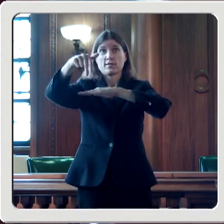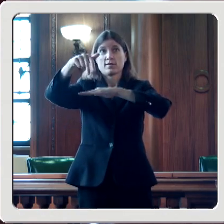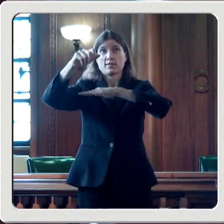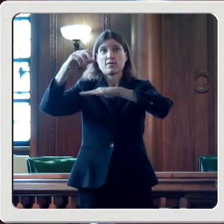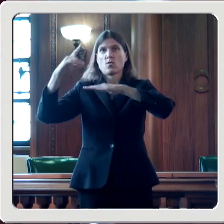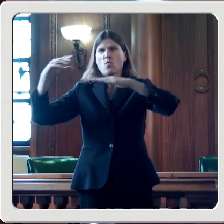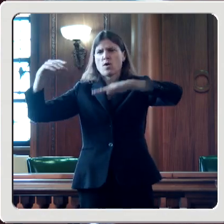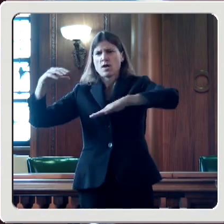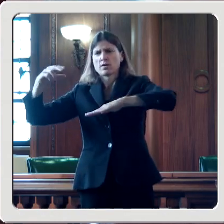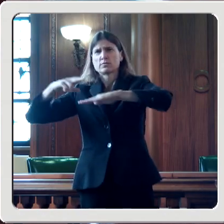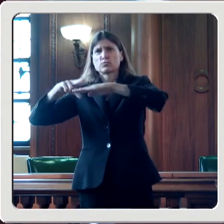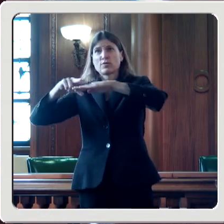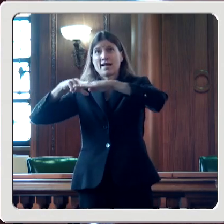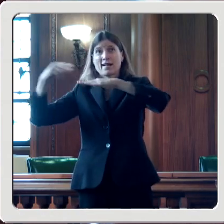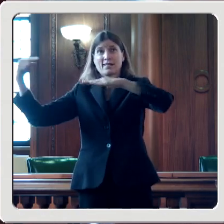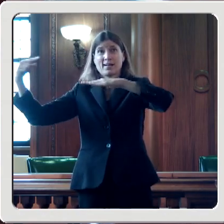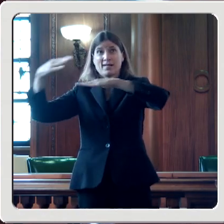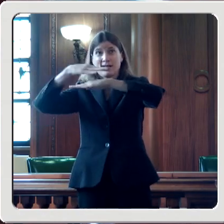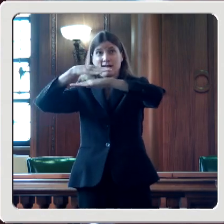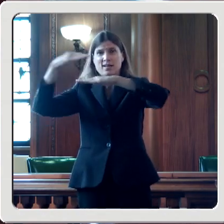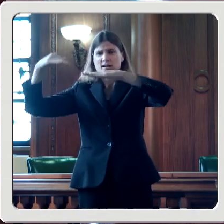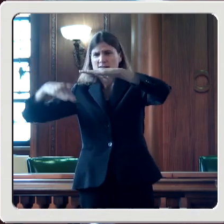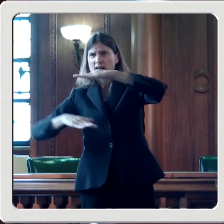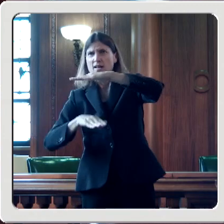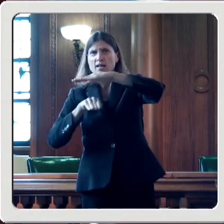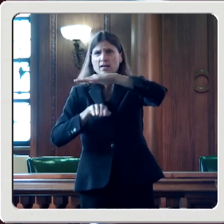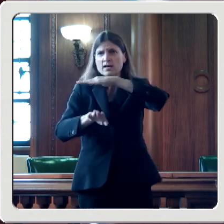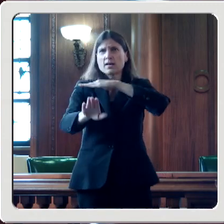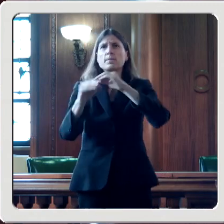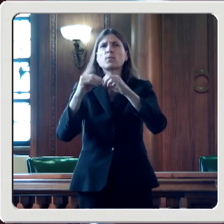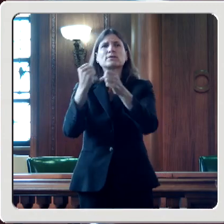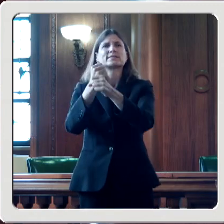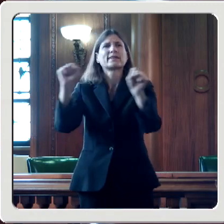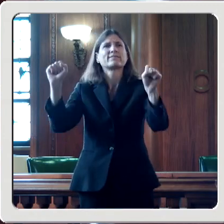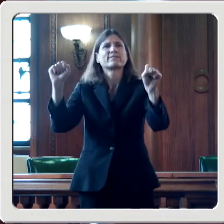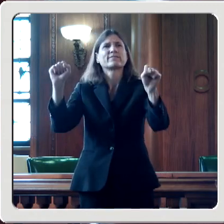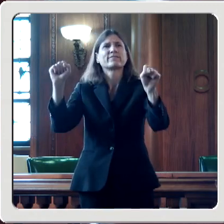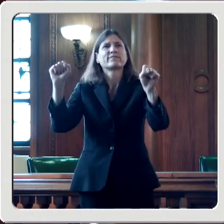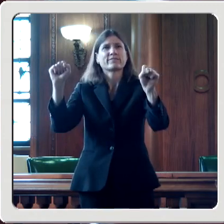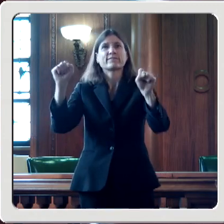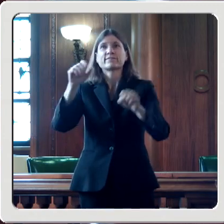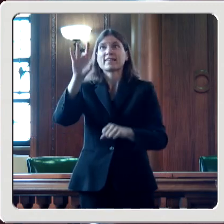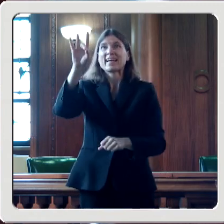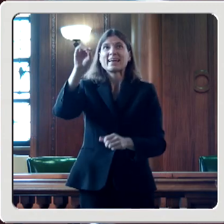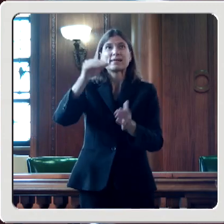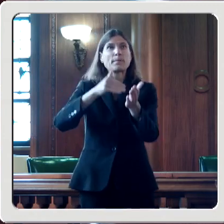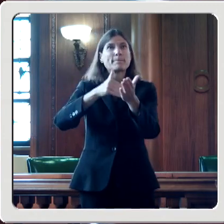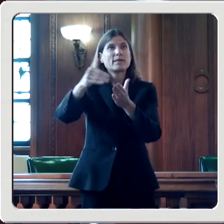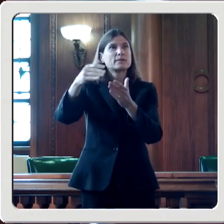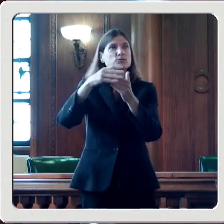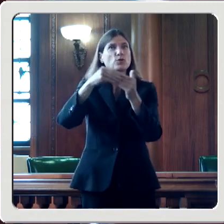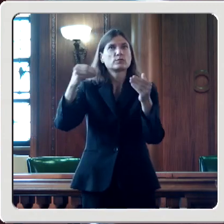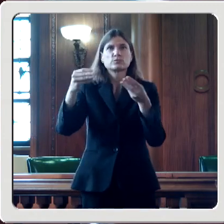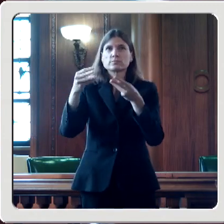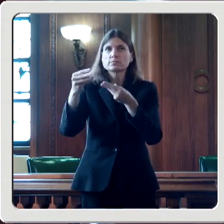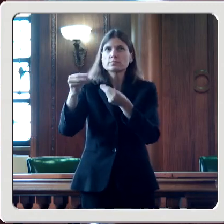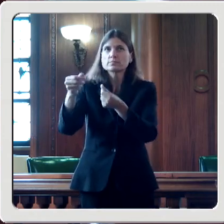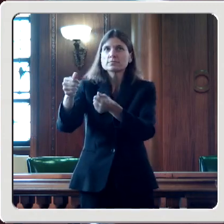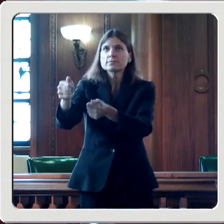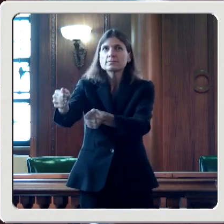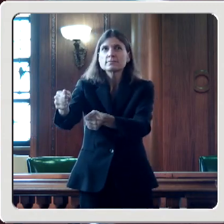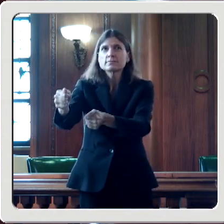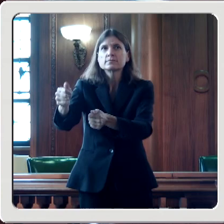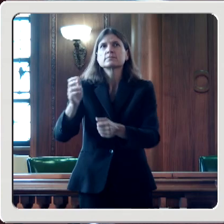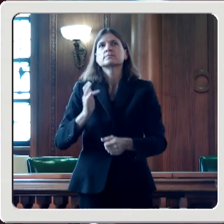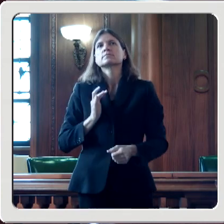million new school built on Plainfield Street. This will have the the north end residents have safe passage underneath those